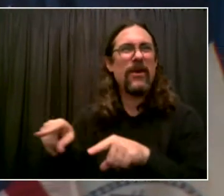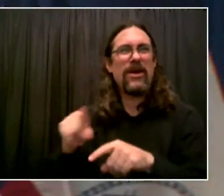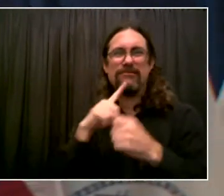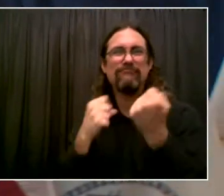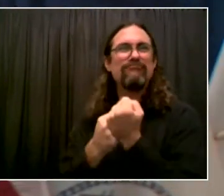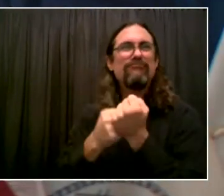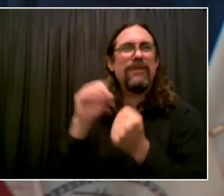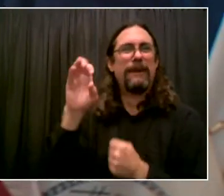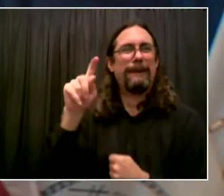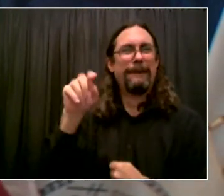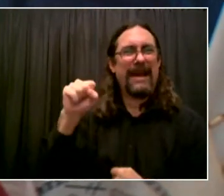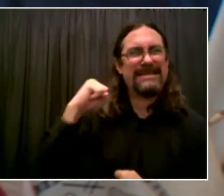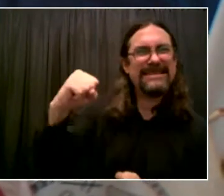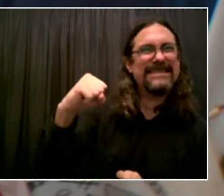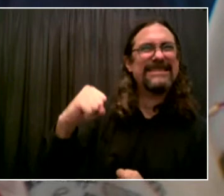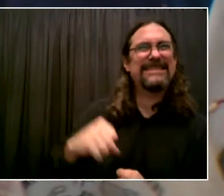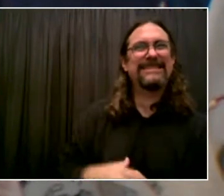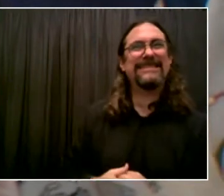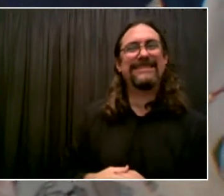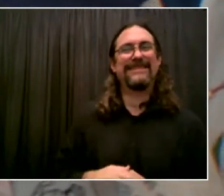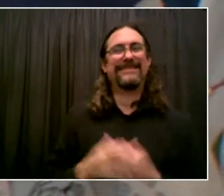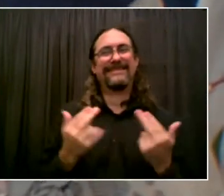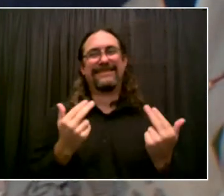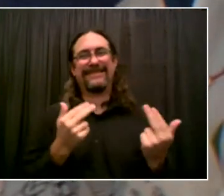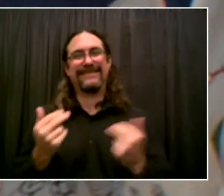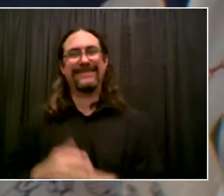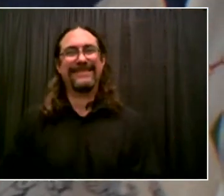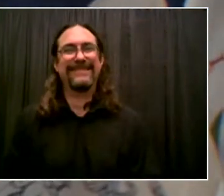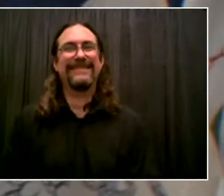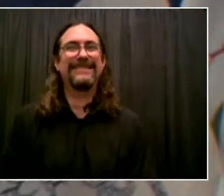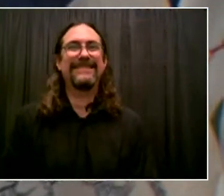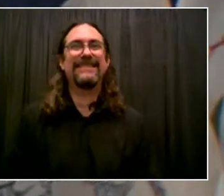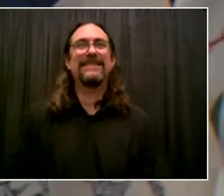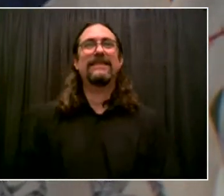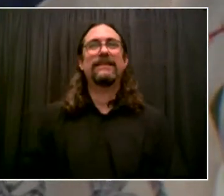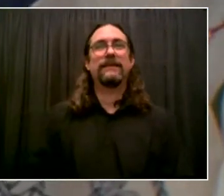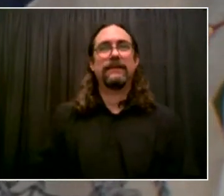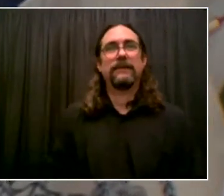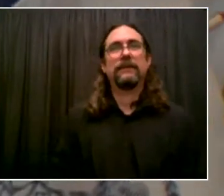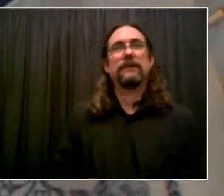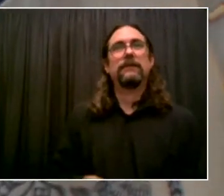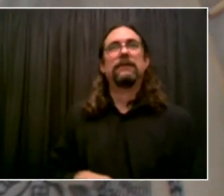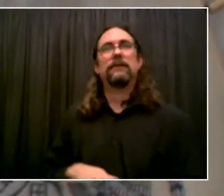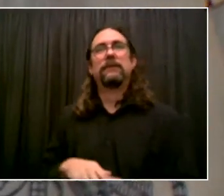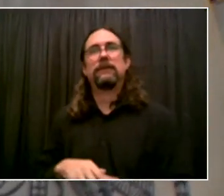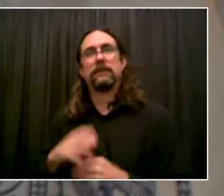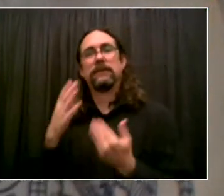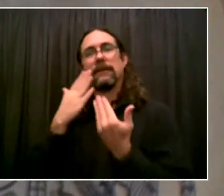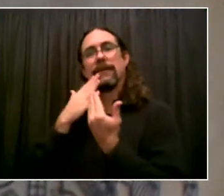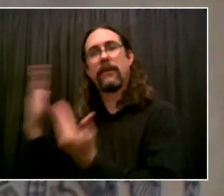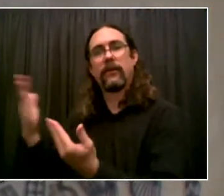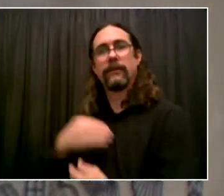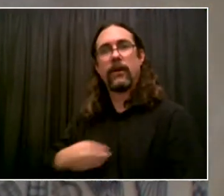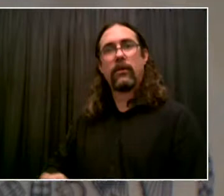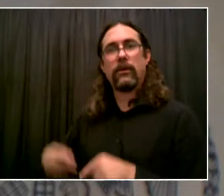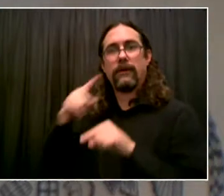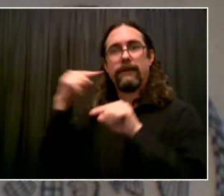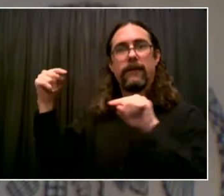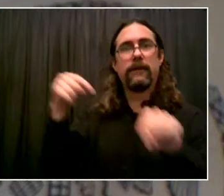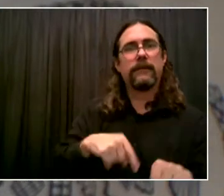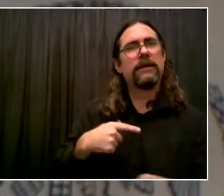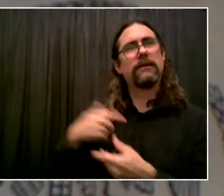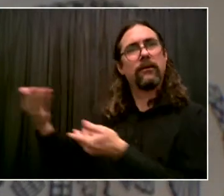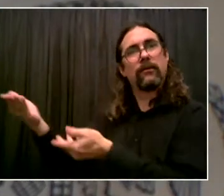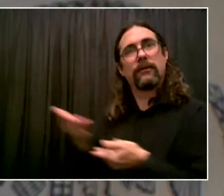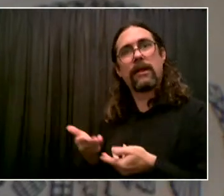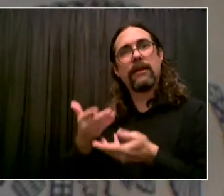good morning, Mr. Mayor, and welcome to Queens. We are honored to host your administration here at Queens Borough Hall for the